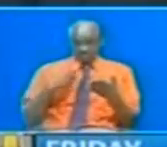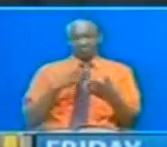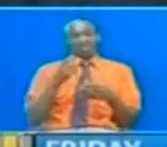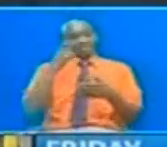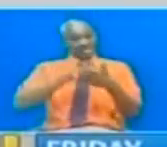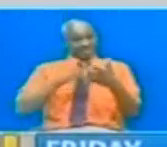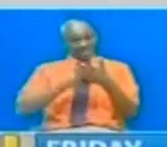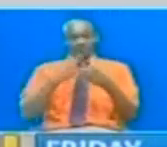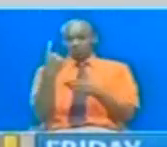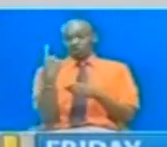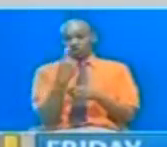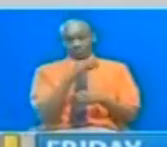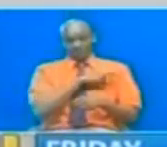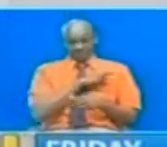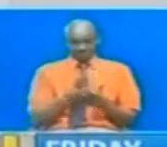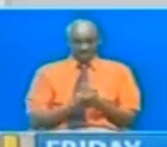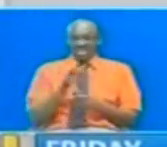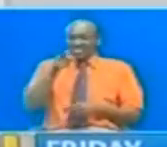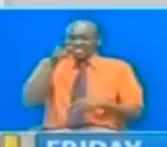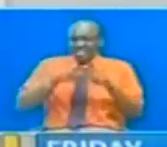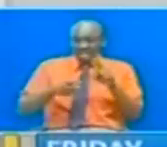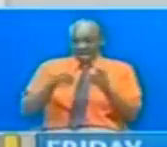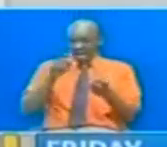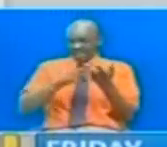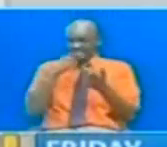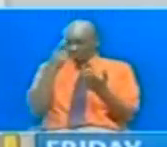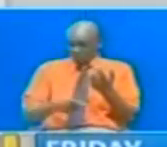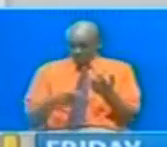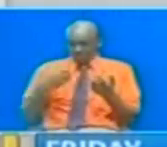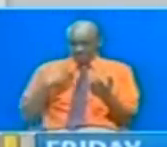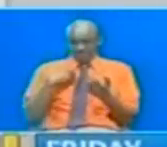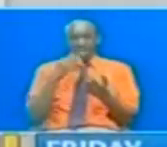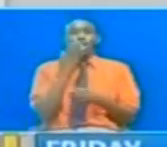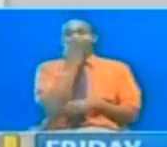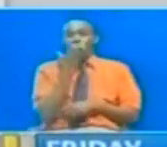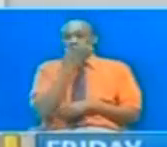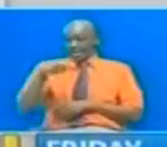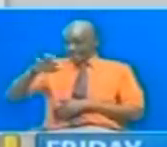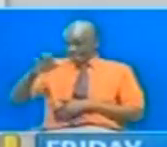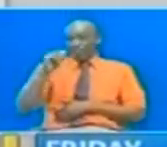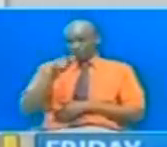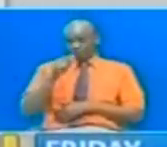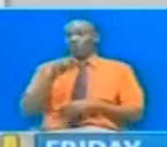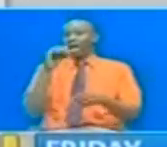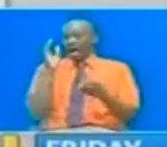tax. This year, analysts are placing a big bet on the listed oil marketers owing